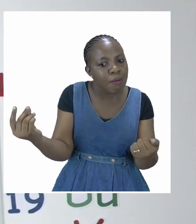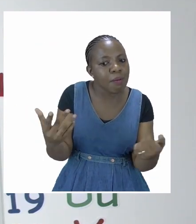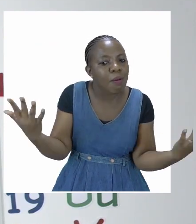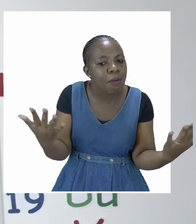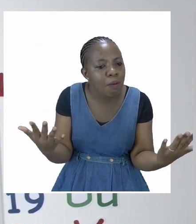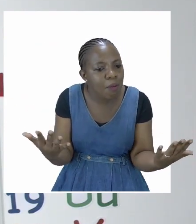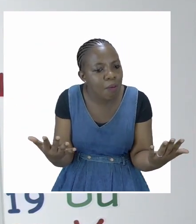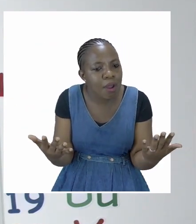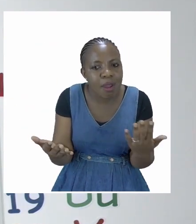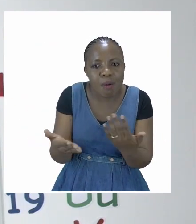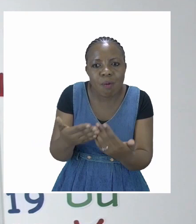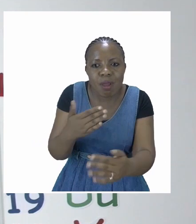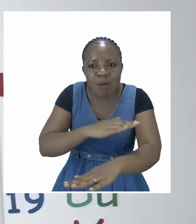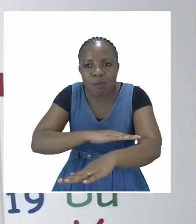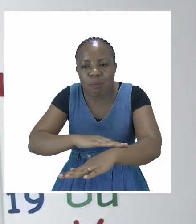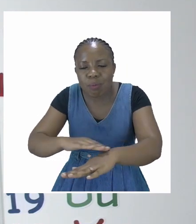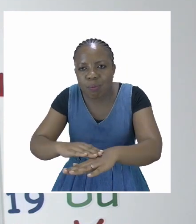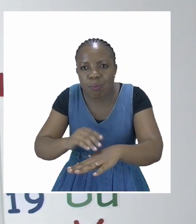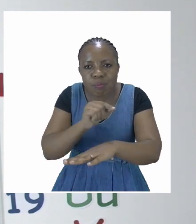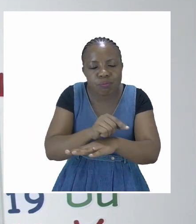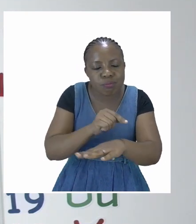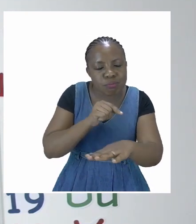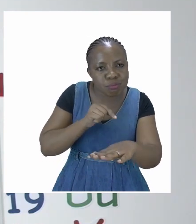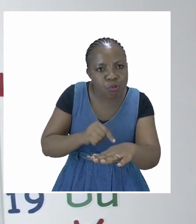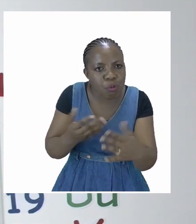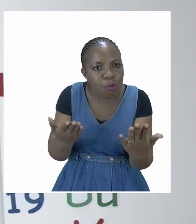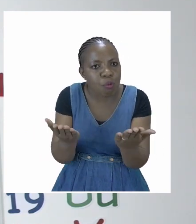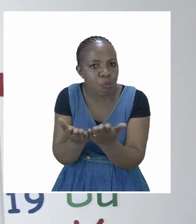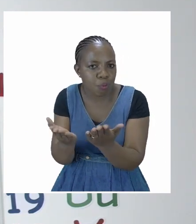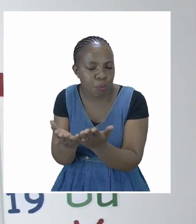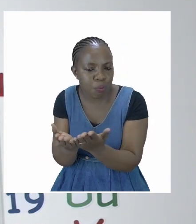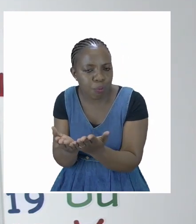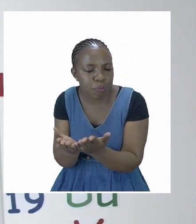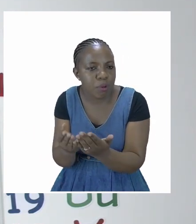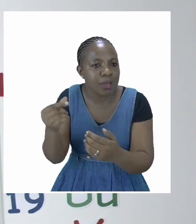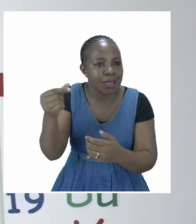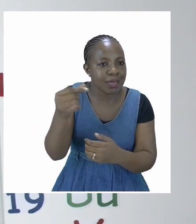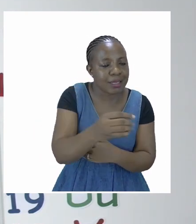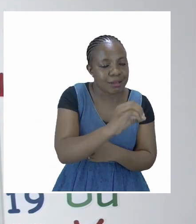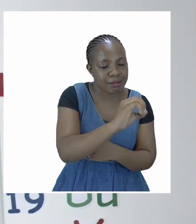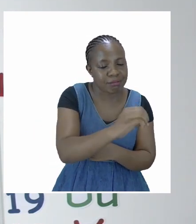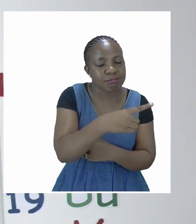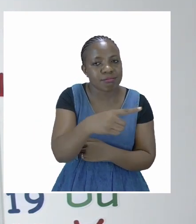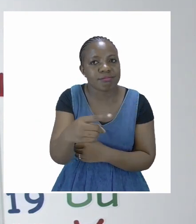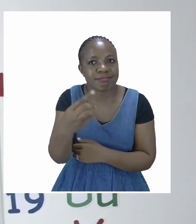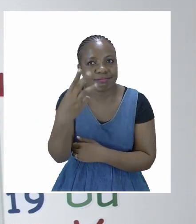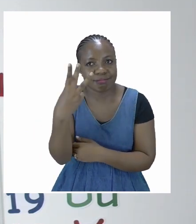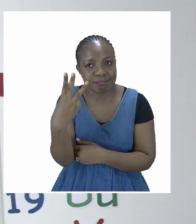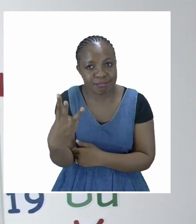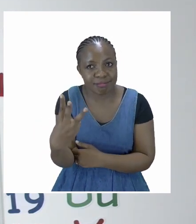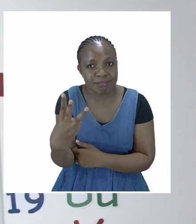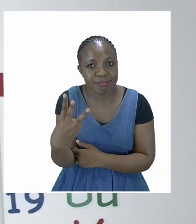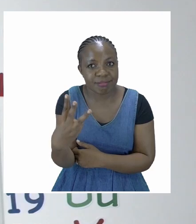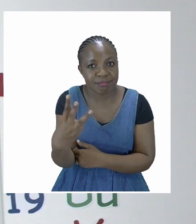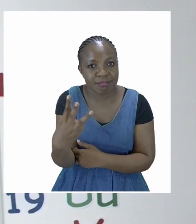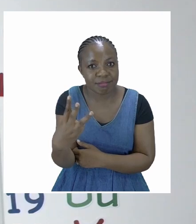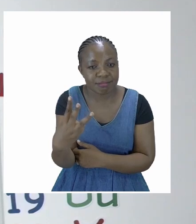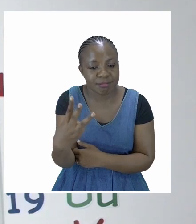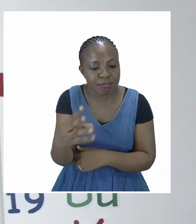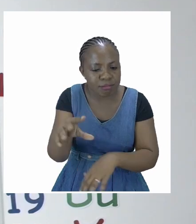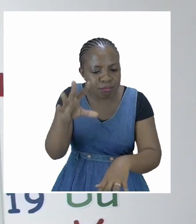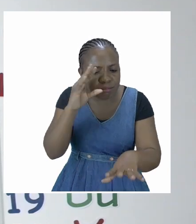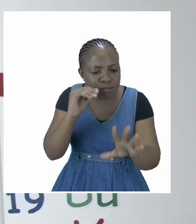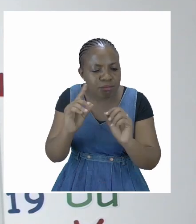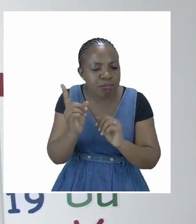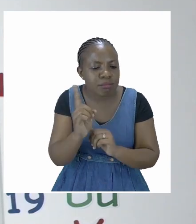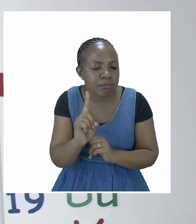to Thursday for pre-primary up until grade 3. The lessons are for listening